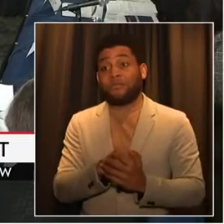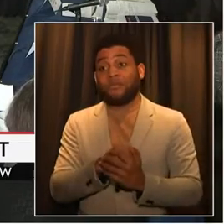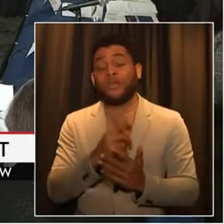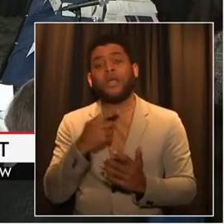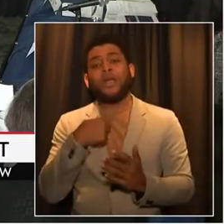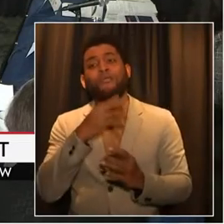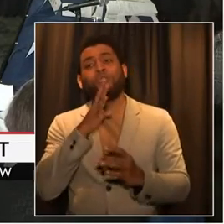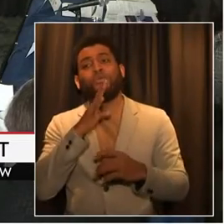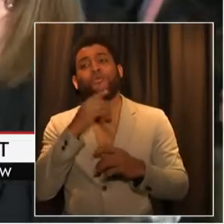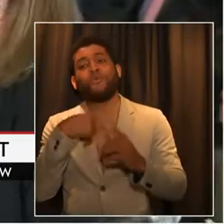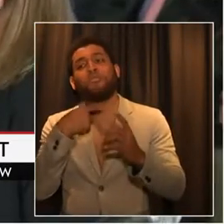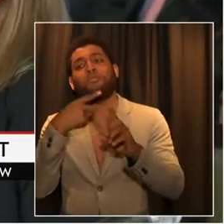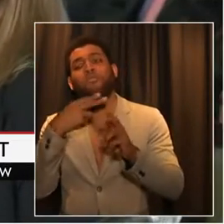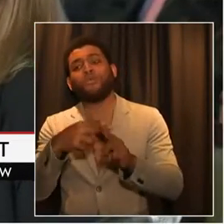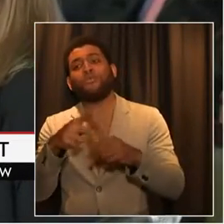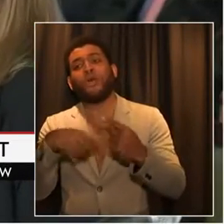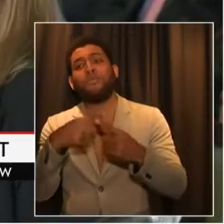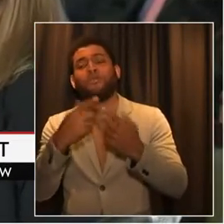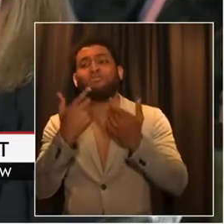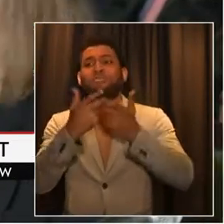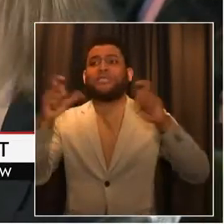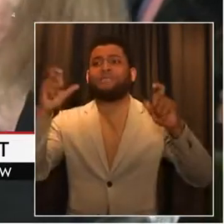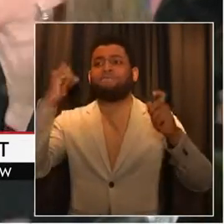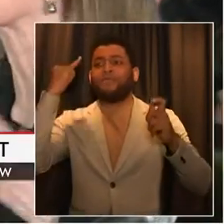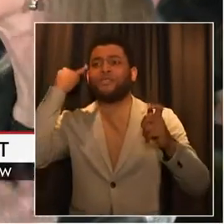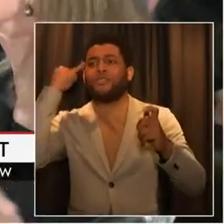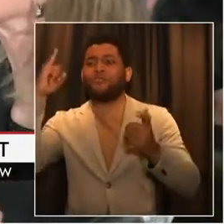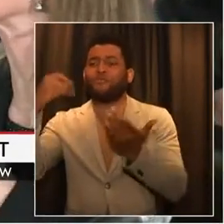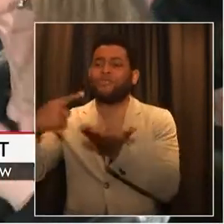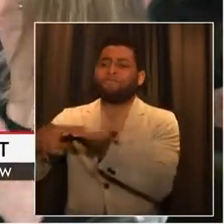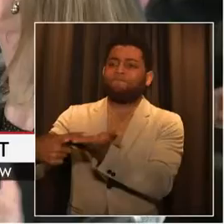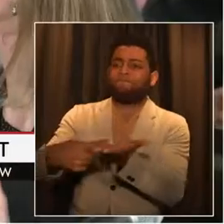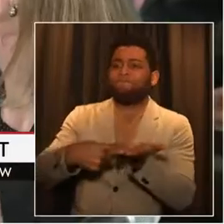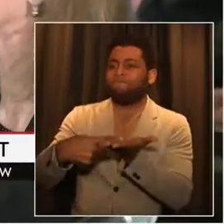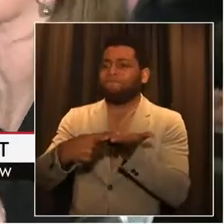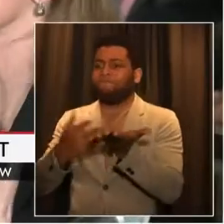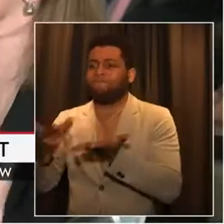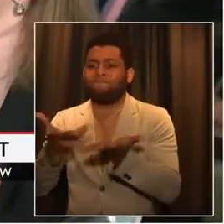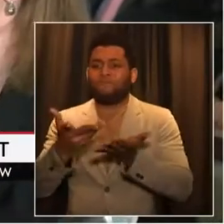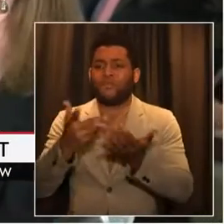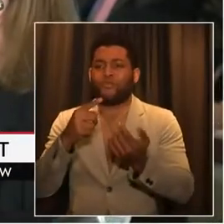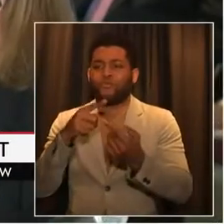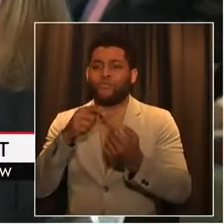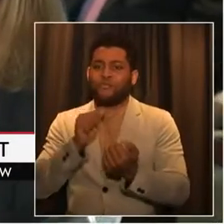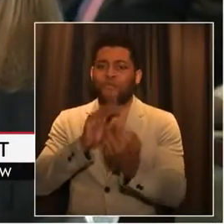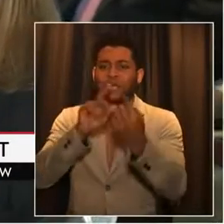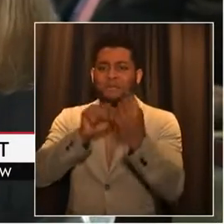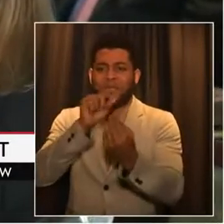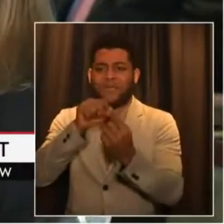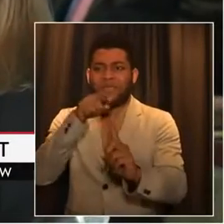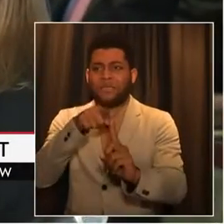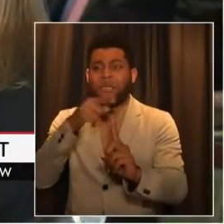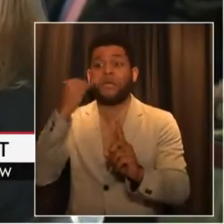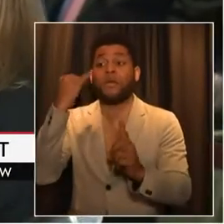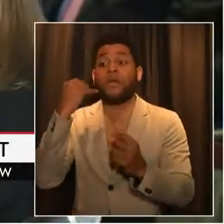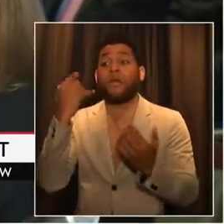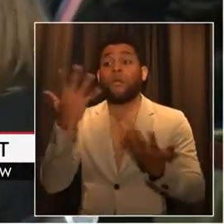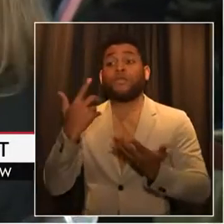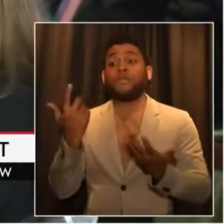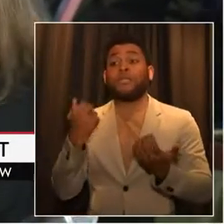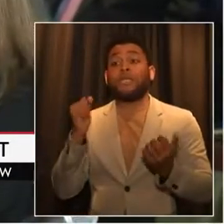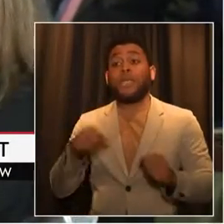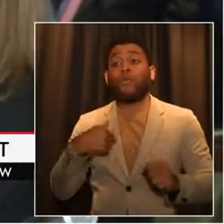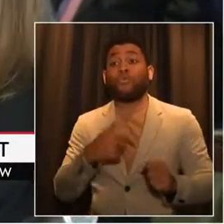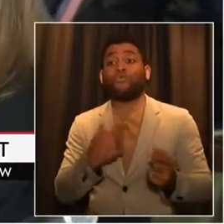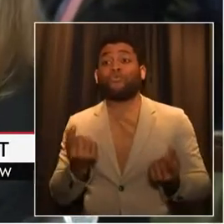and that's strictly to address what you are talking about. I mean, it is big ideas, what else can we do? But it's also, what are you thinking about? What's